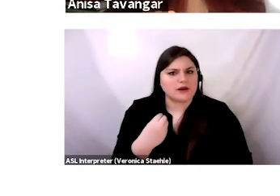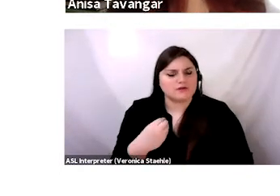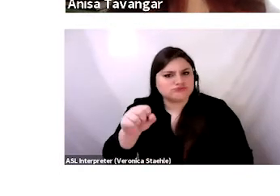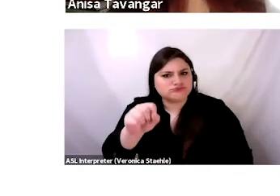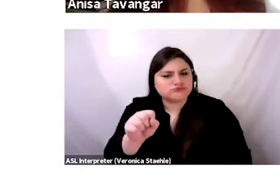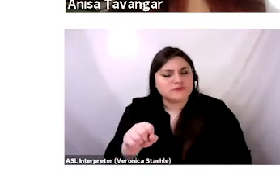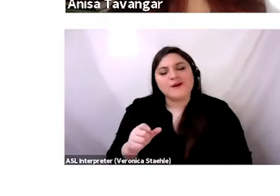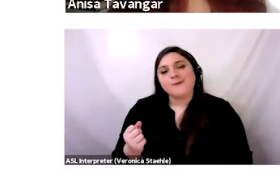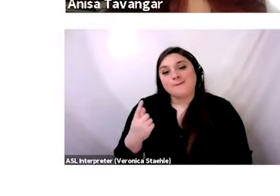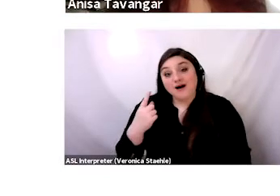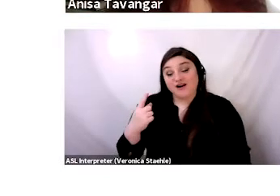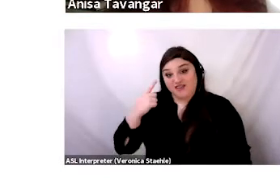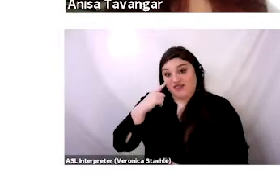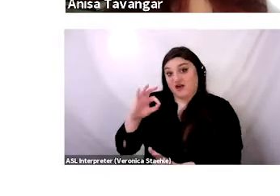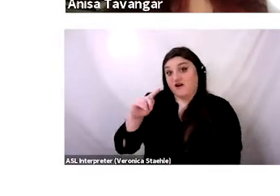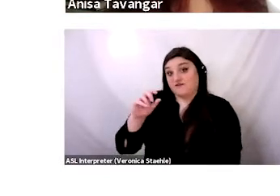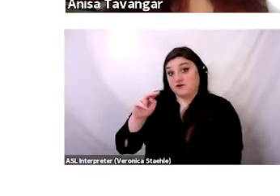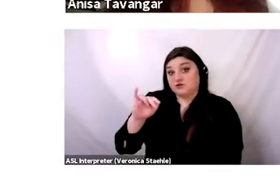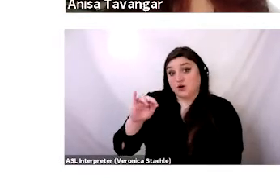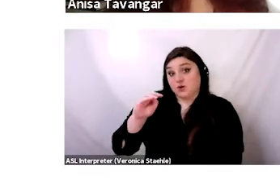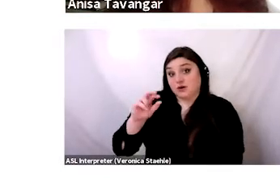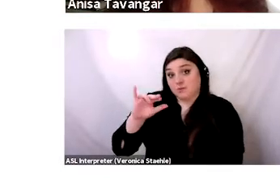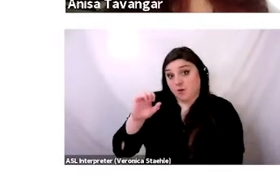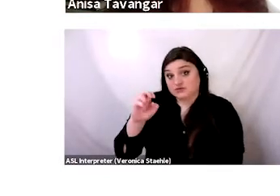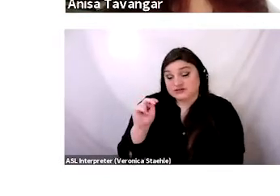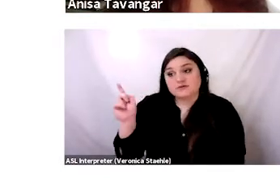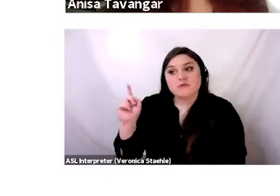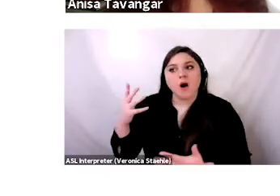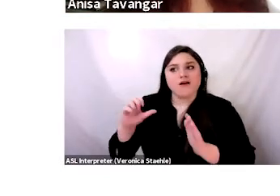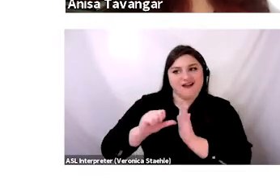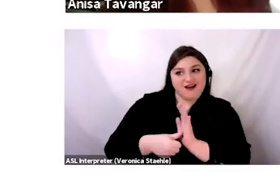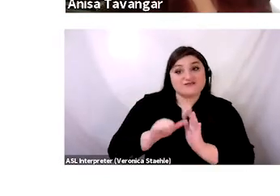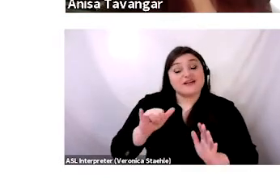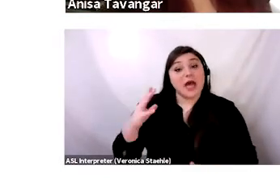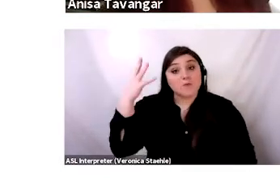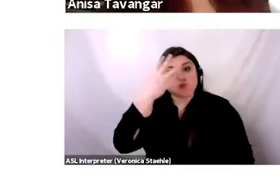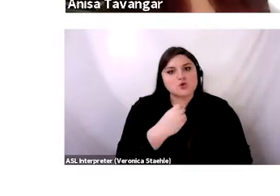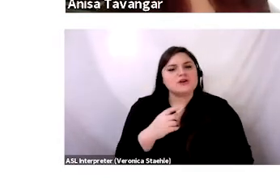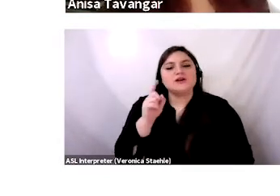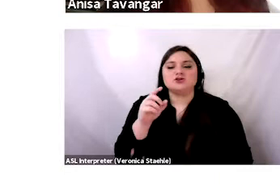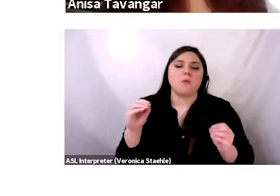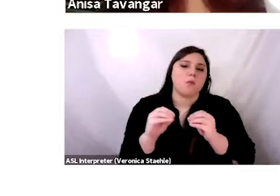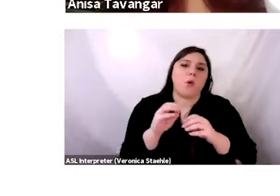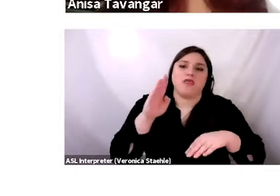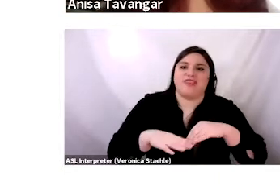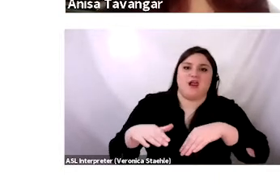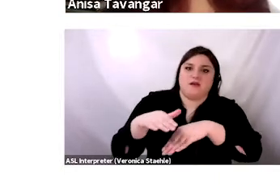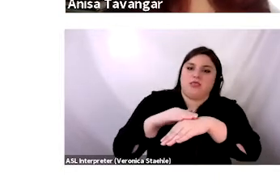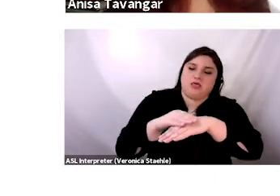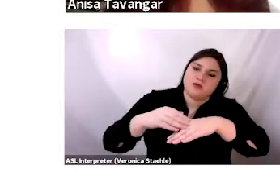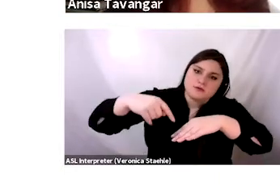has to, as Toni Morrison says, go beyond this notion of a physical